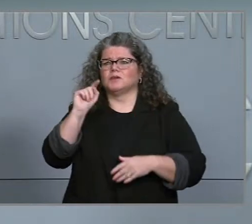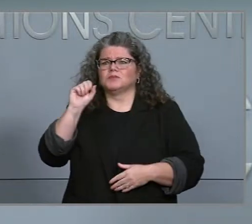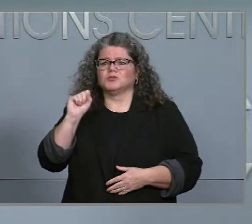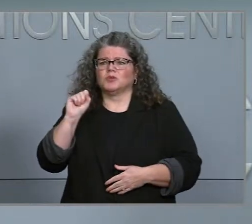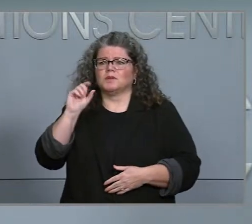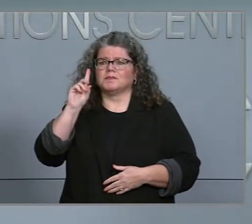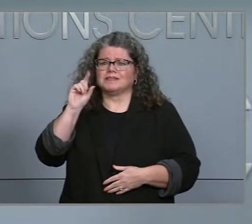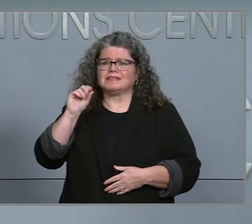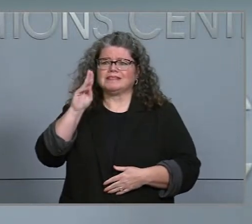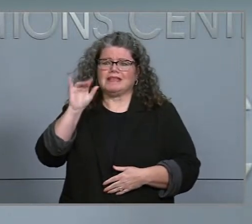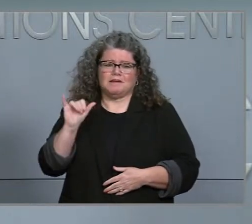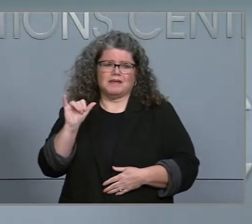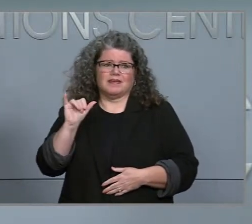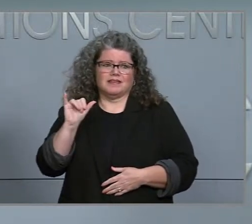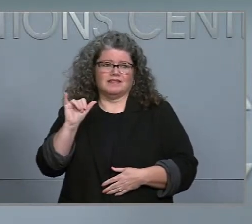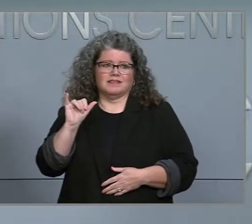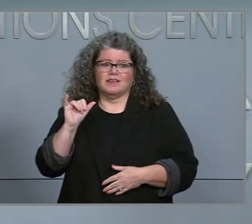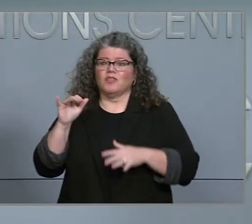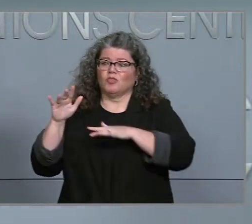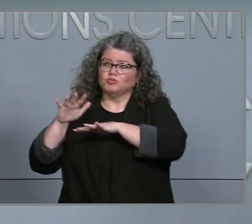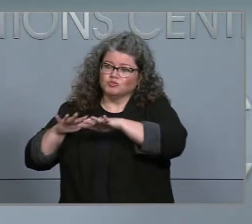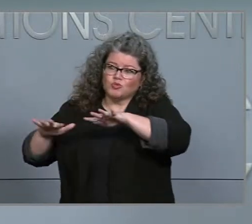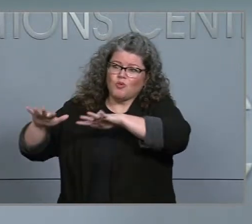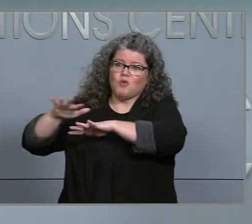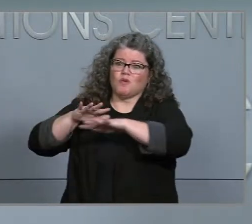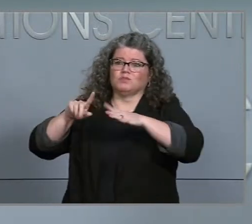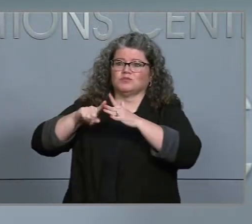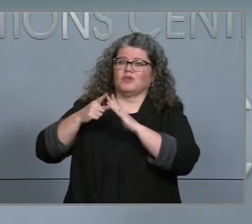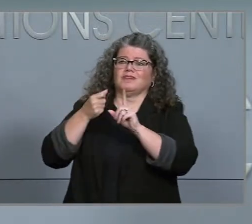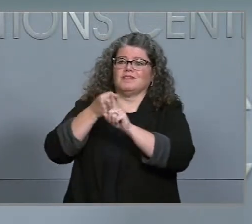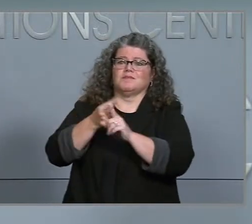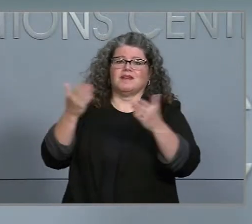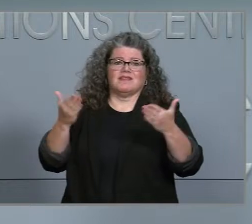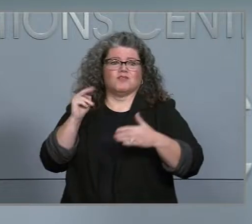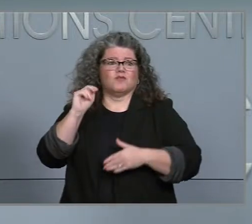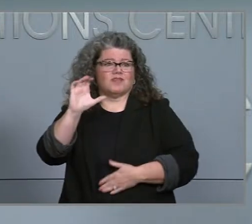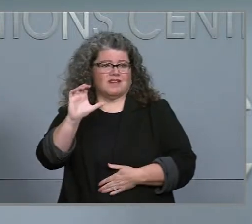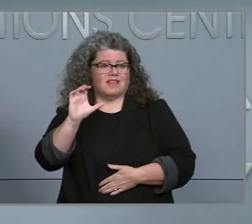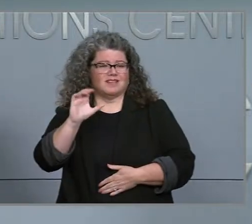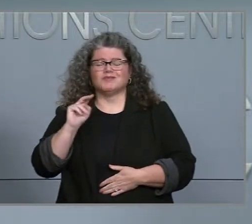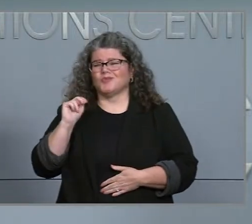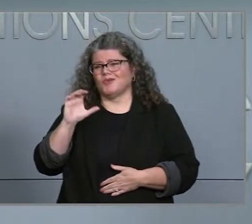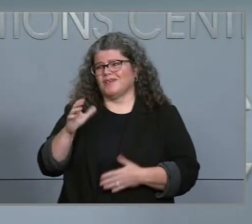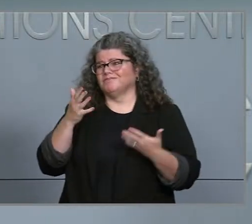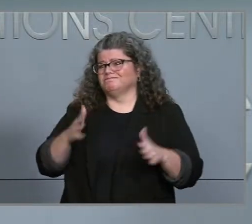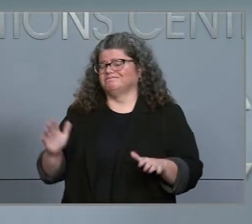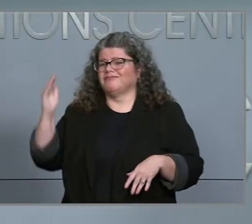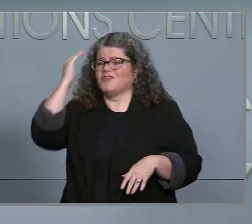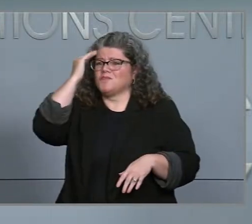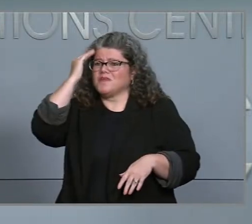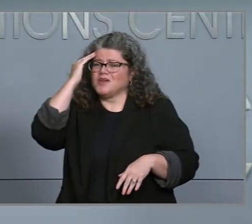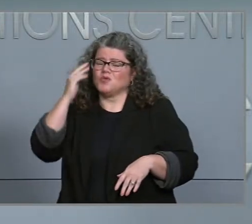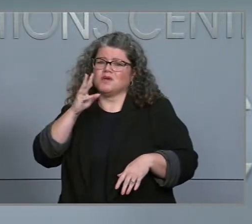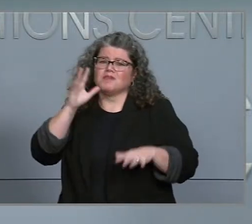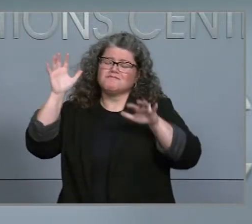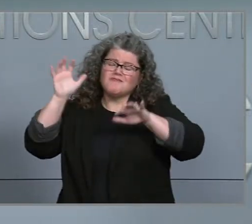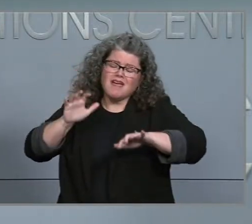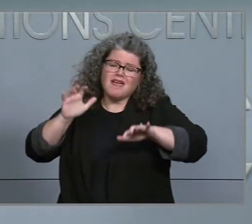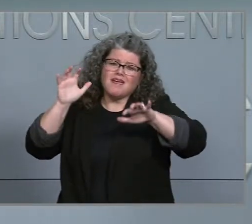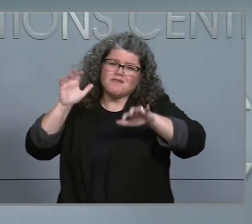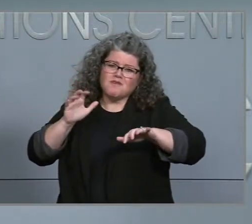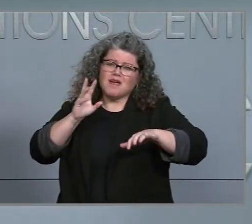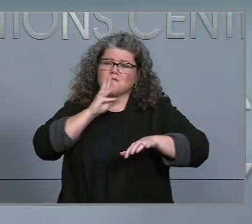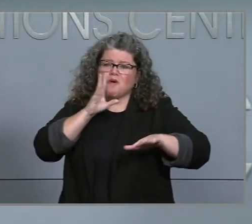storm begins to impact North Carolina. In our state, we're all too familiar with rain and flooding that comes from